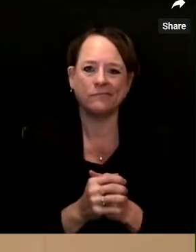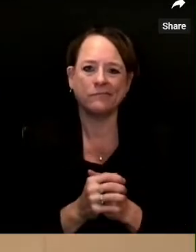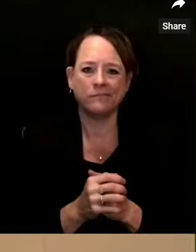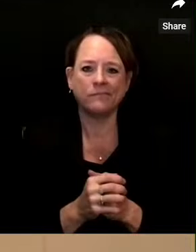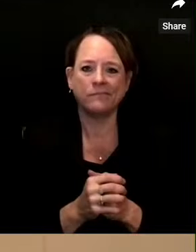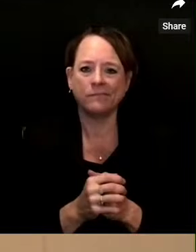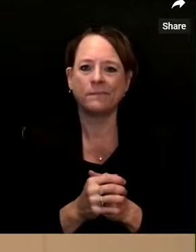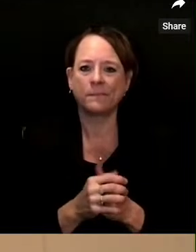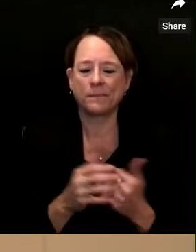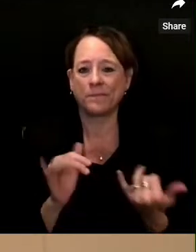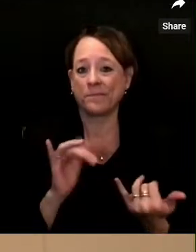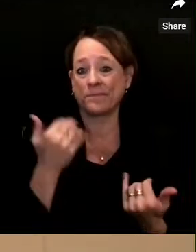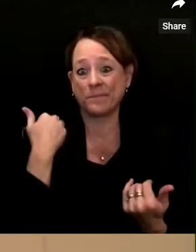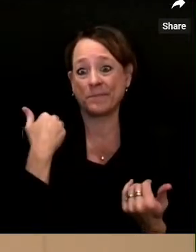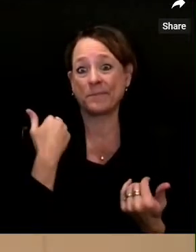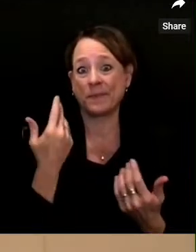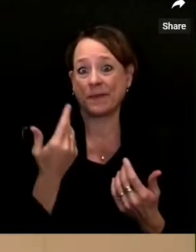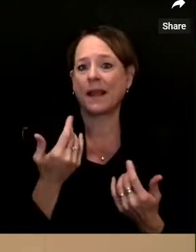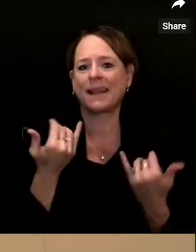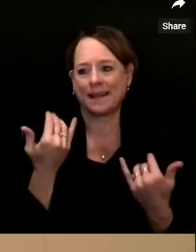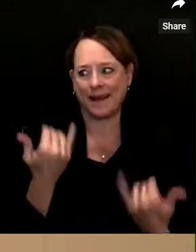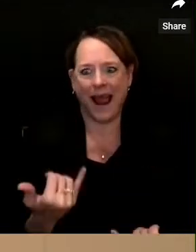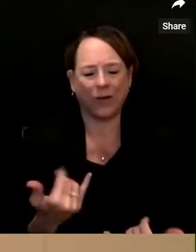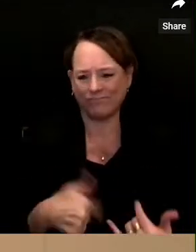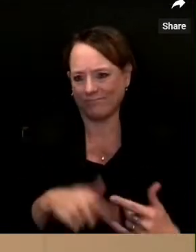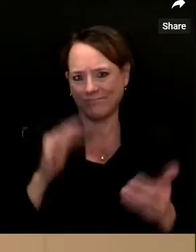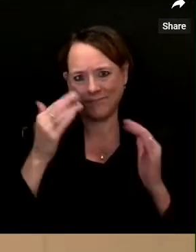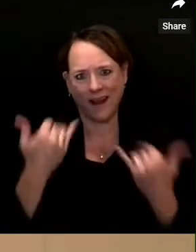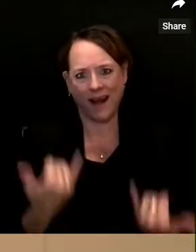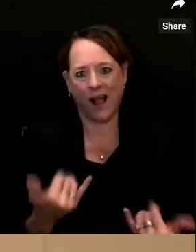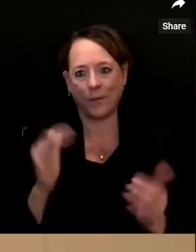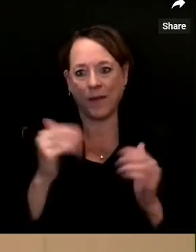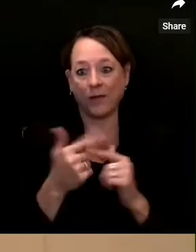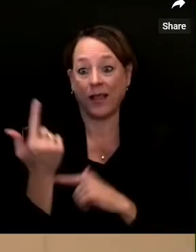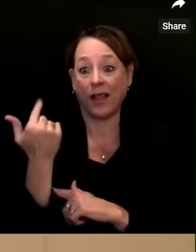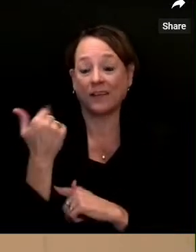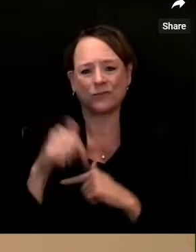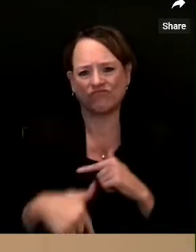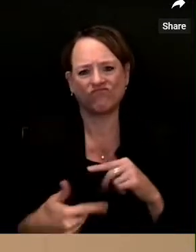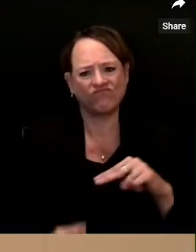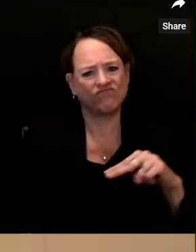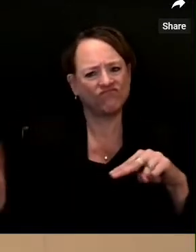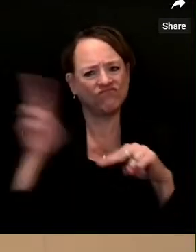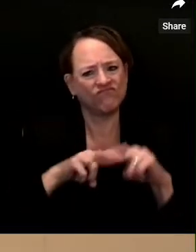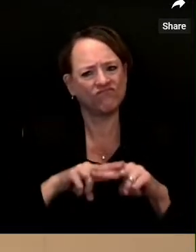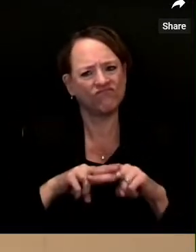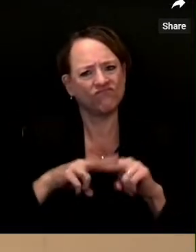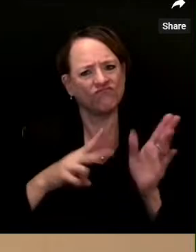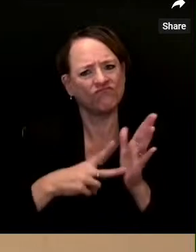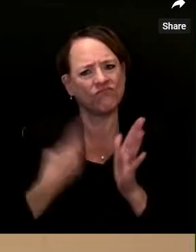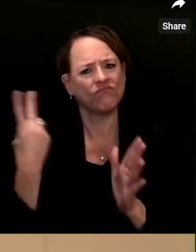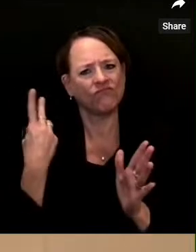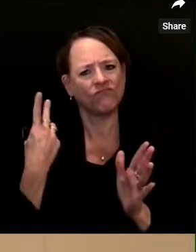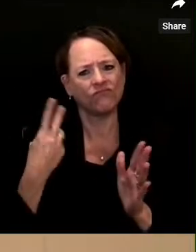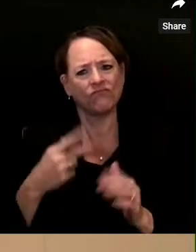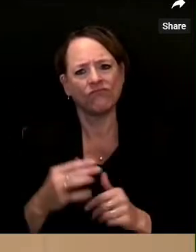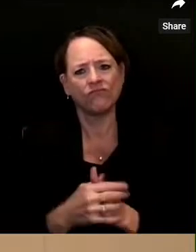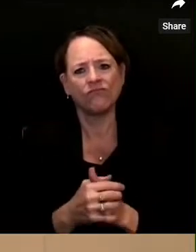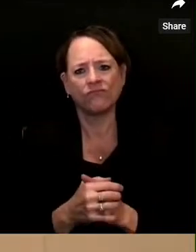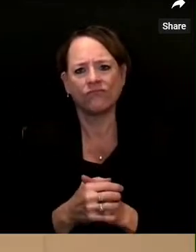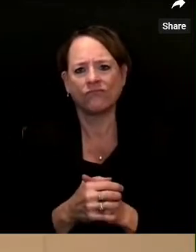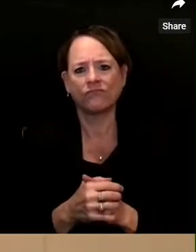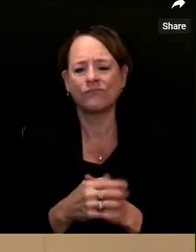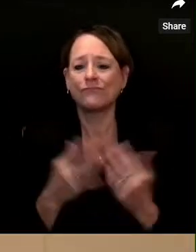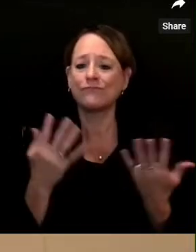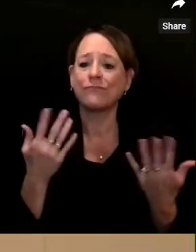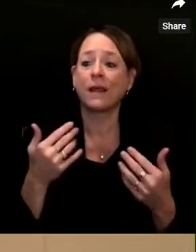identified, and it involves extracurricular type school sports activities. Like we're aware of all these things, and we're